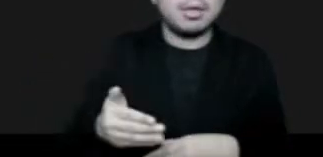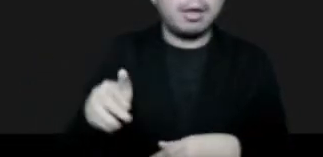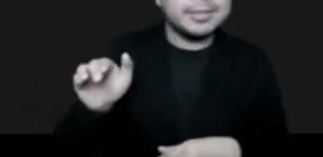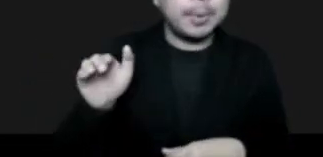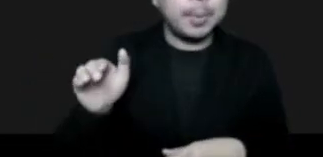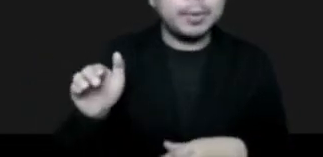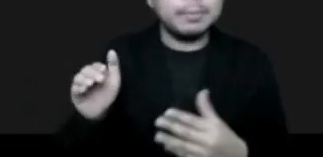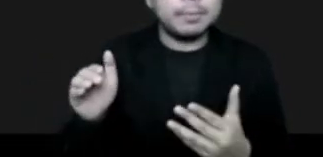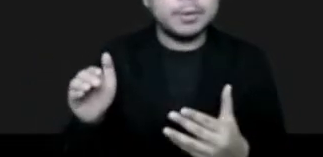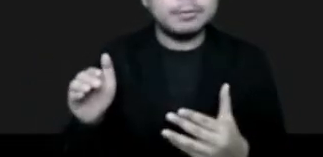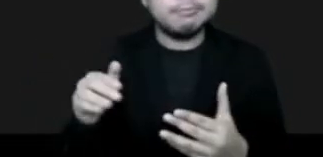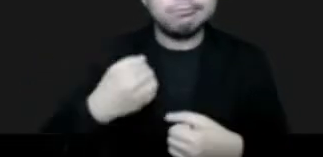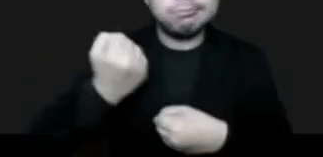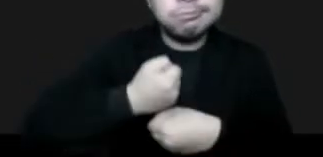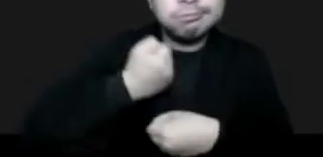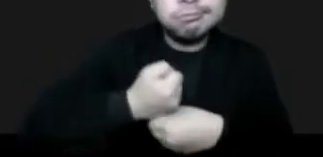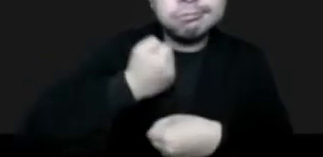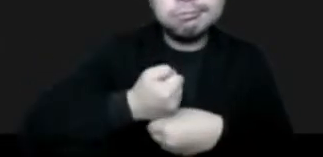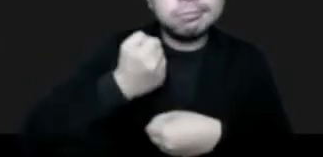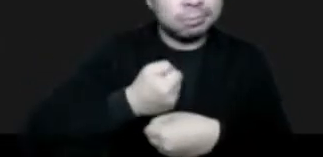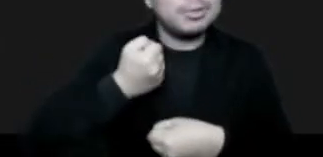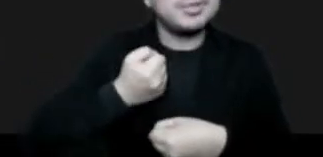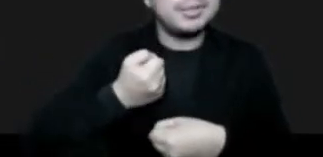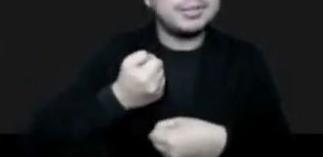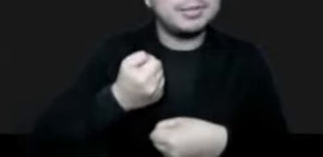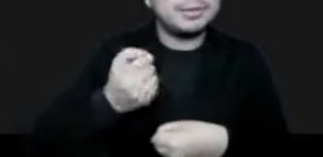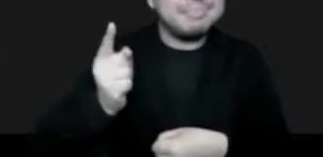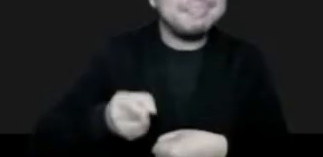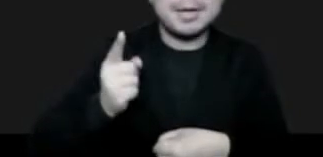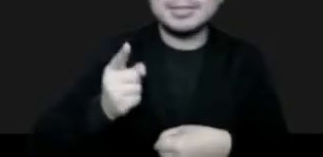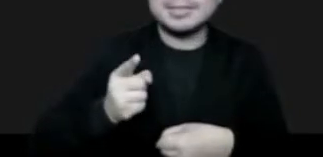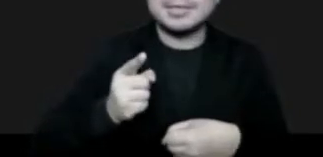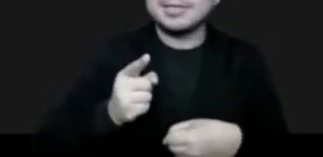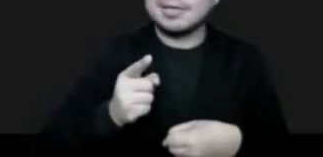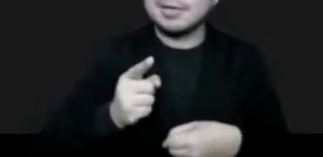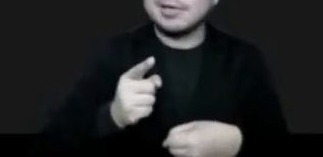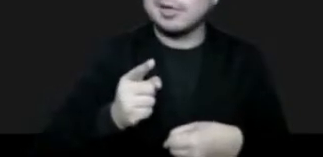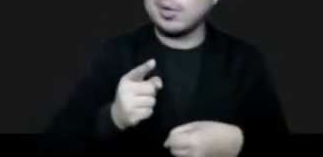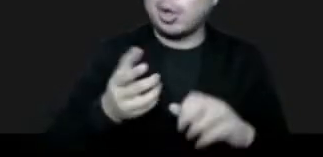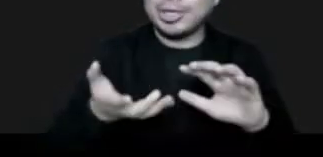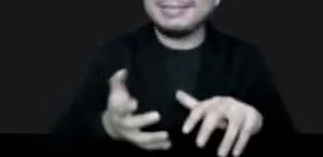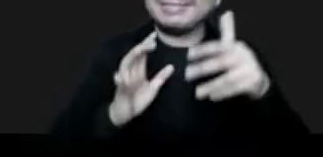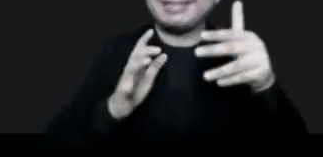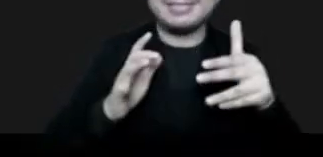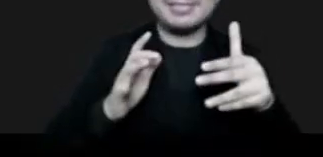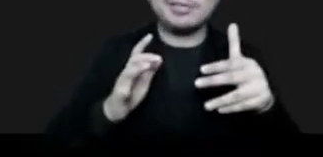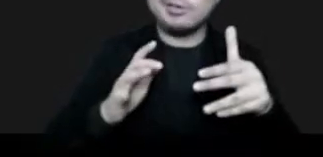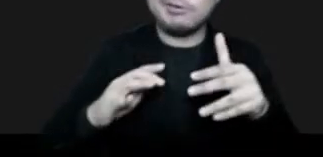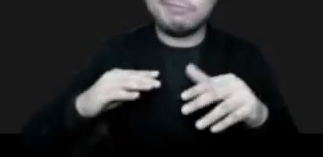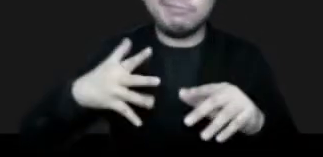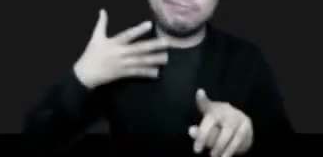tirelessly to make sure that disaster risk management is coordinated at all